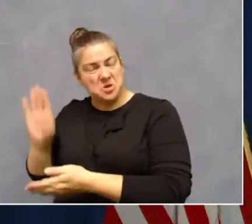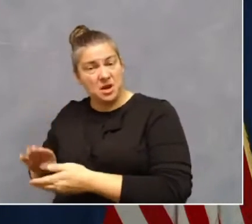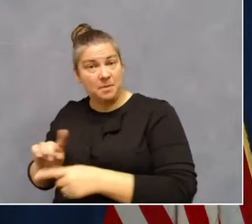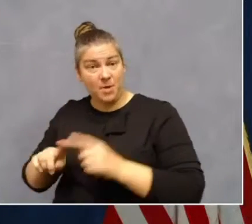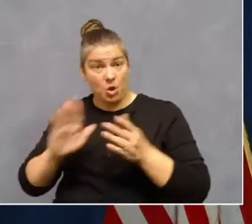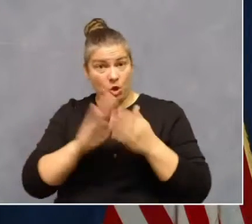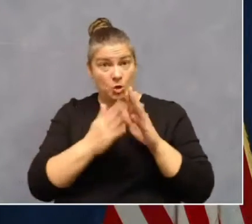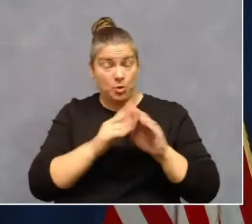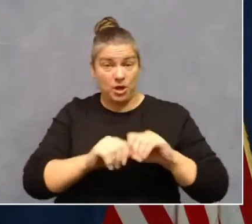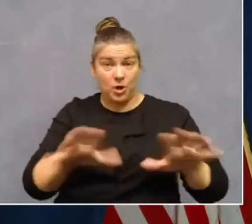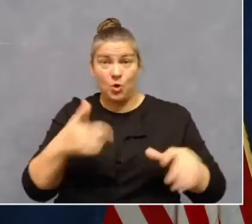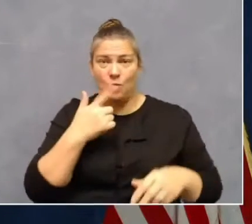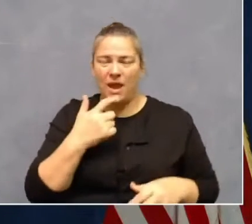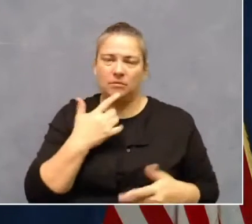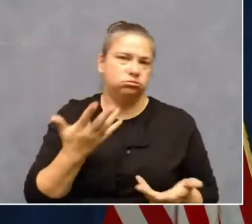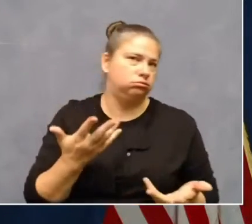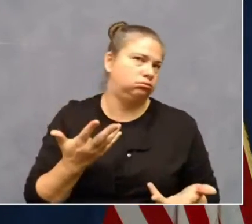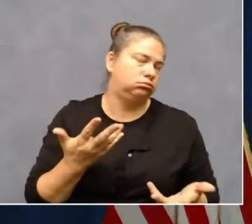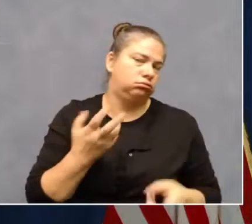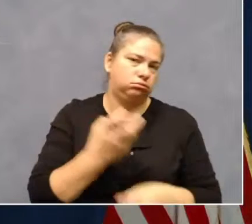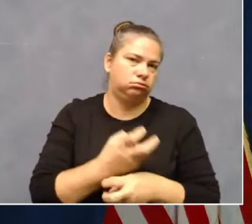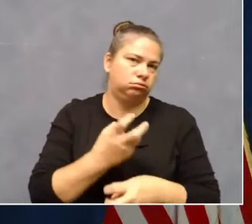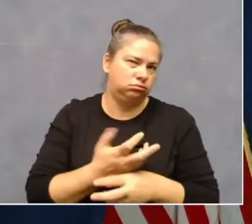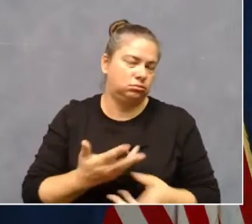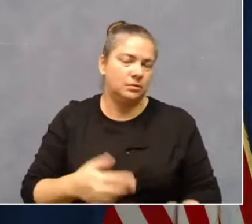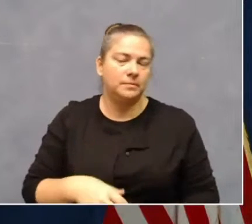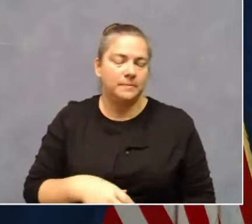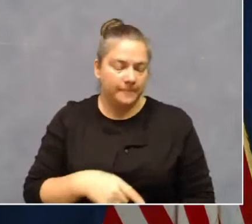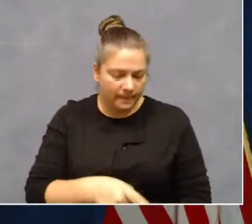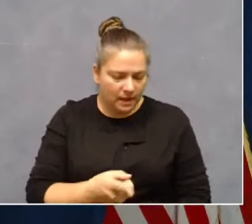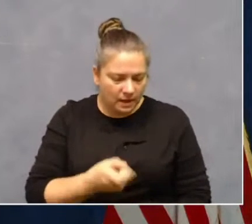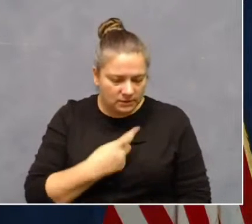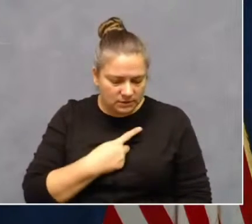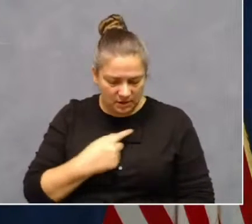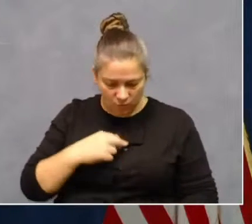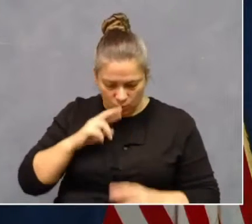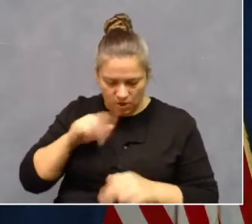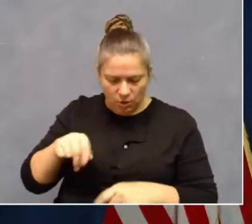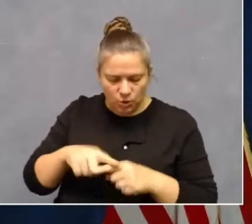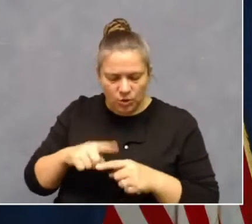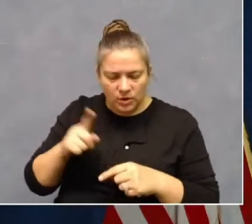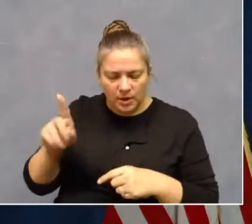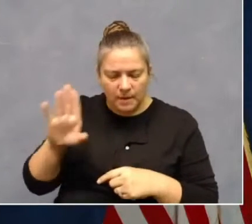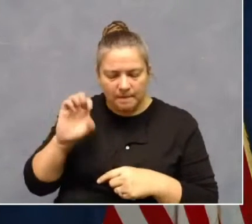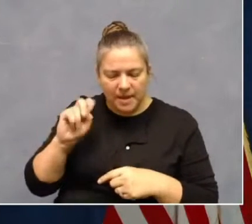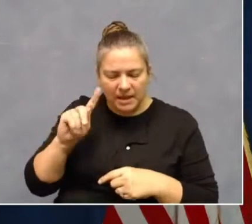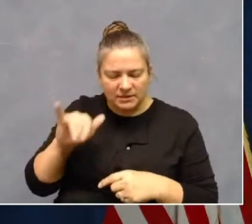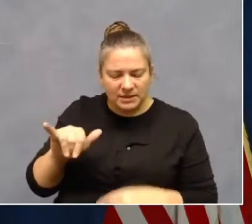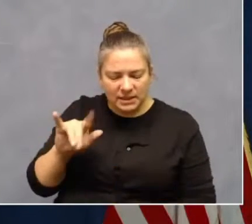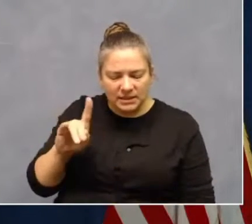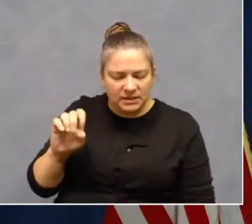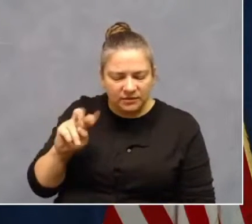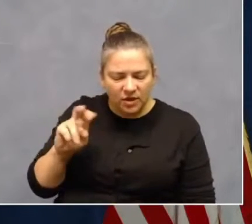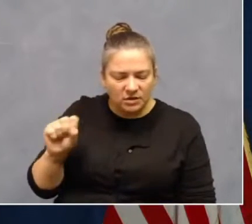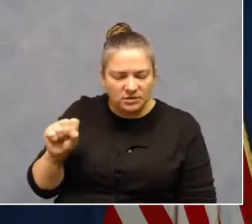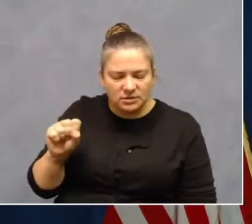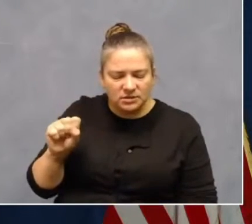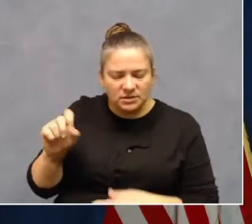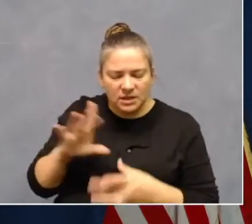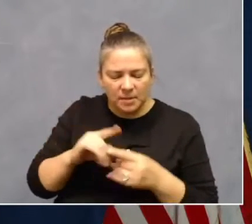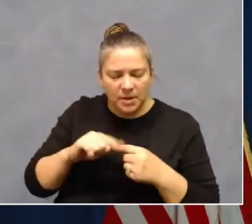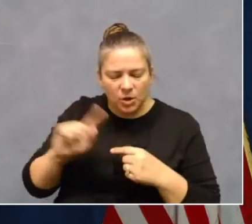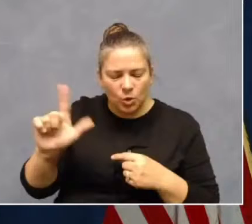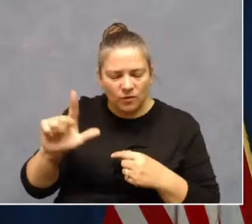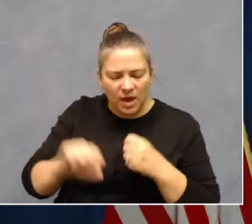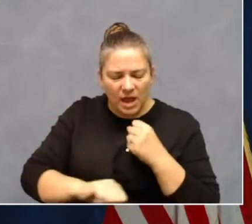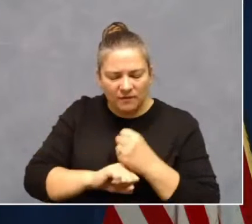it out. All right, do I have any reaction to Education Secretary Betsy DeVos's comments in Louisville today advocating for students